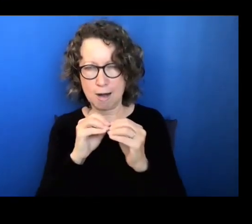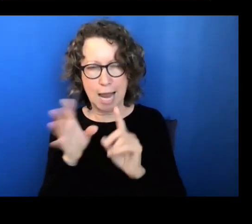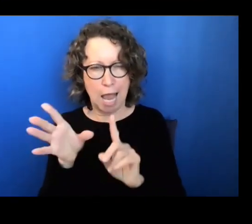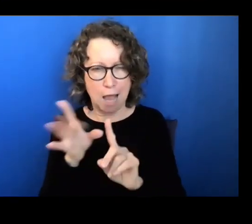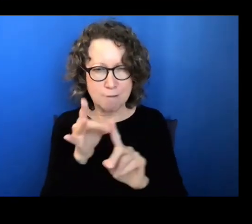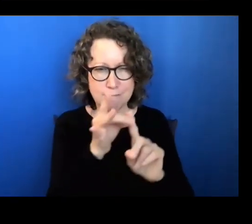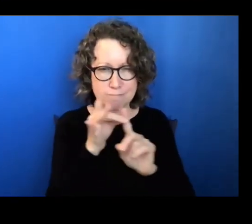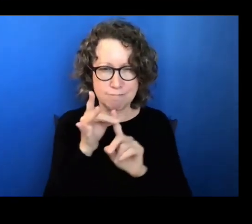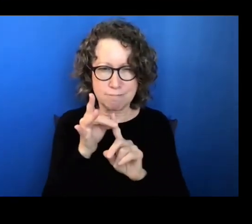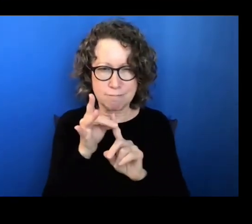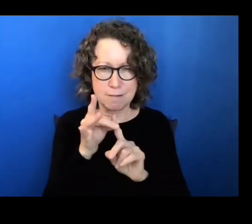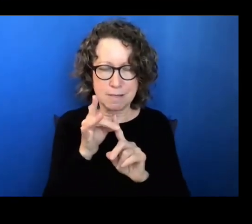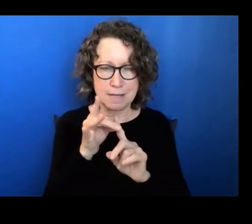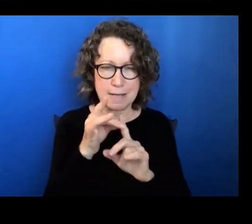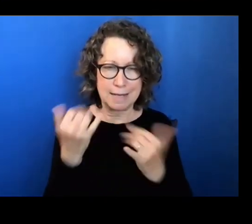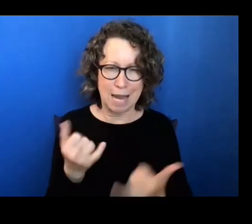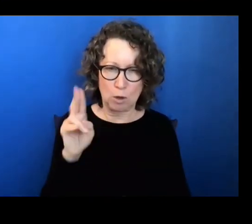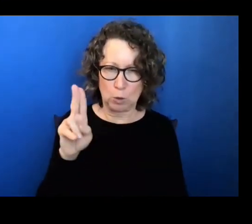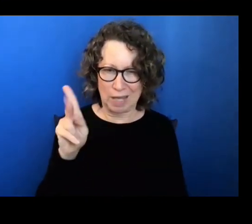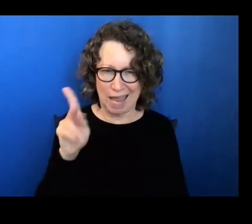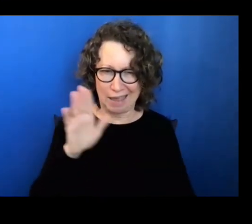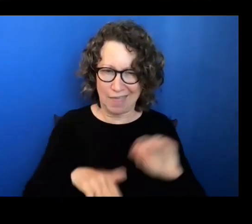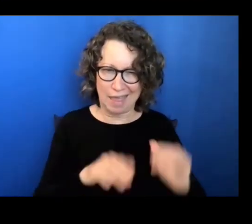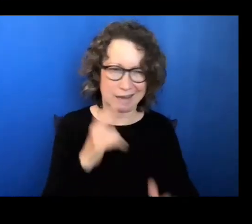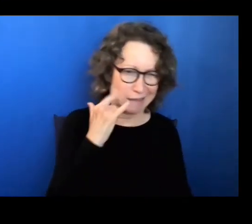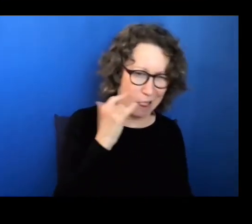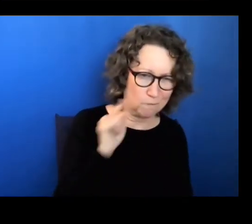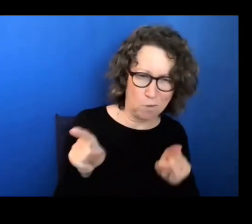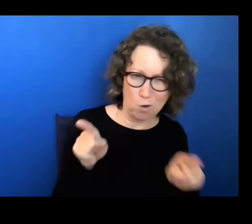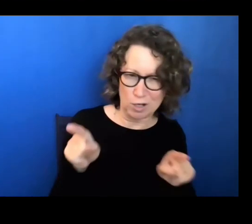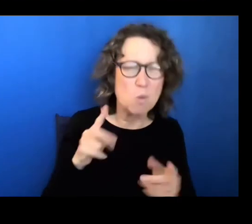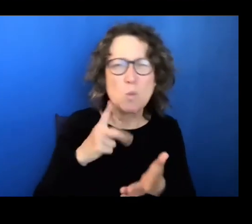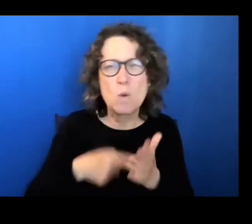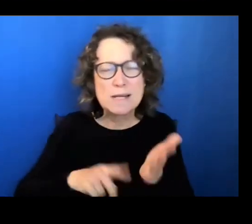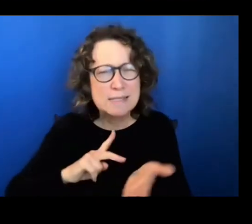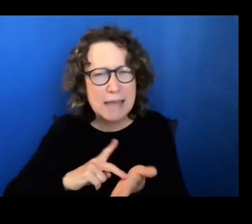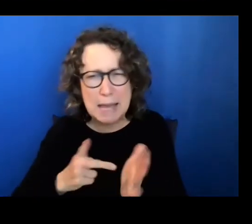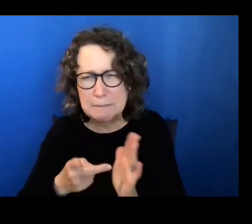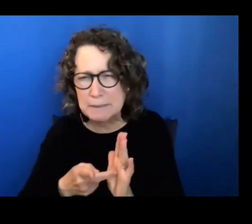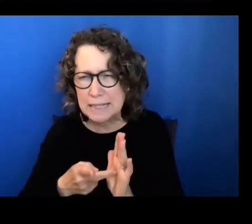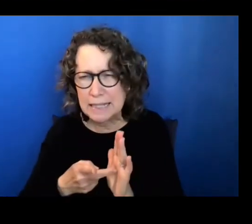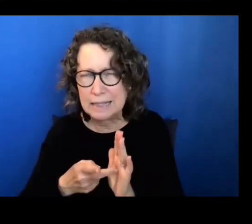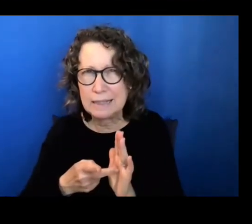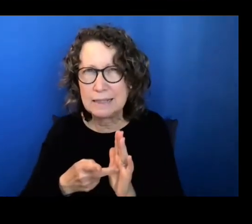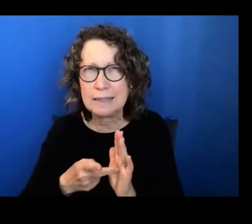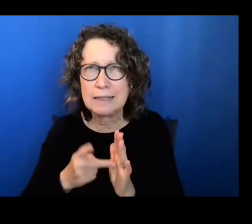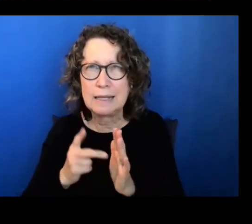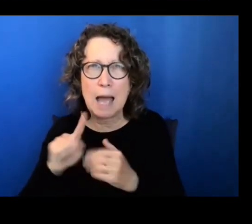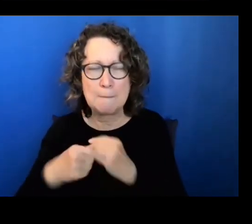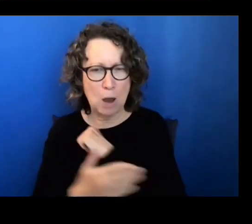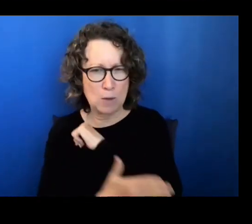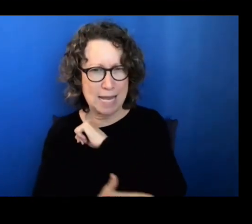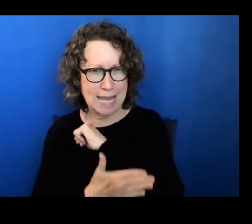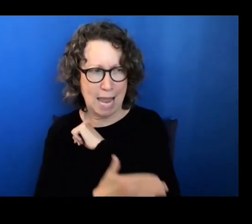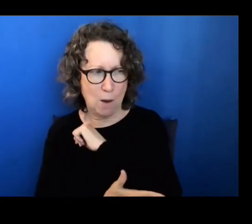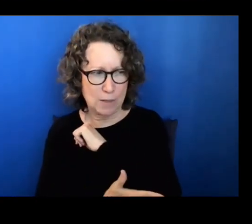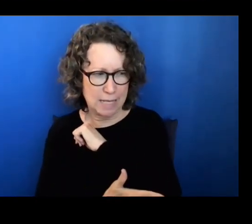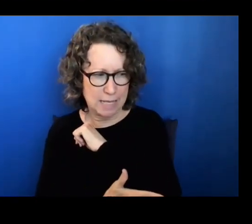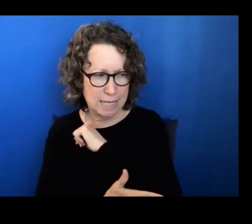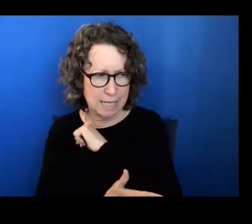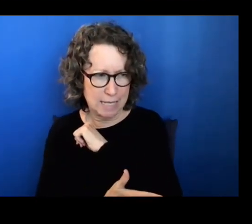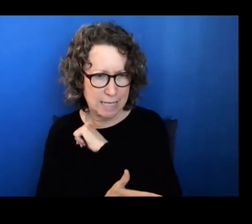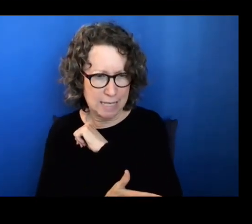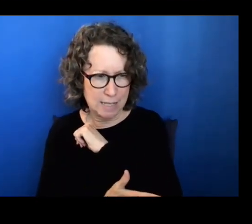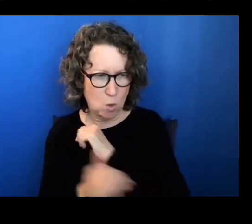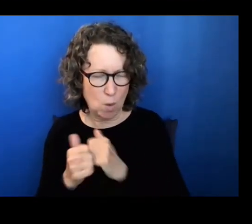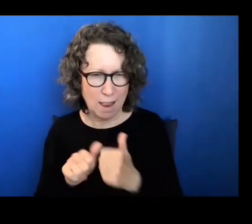cases of the UK variant, what does that mean in the sense of how the county is going to head in the direction